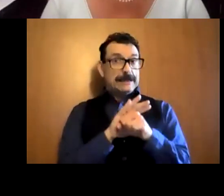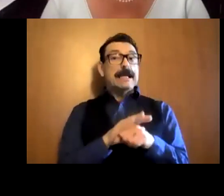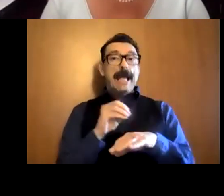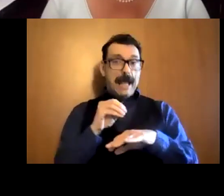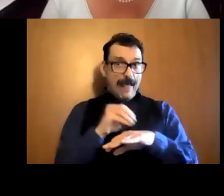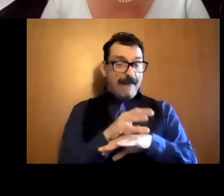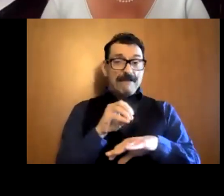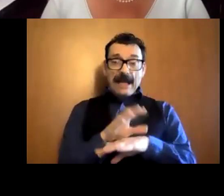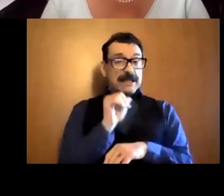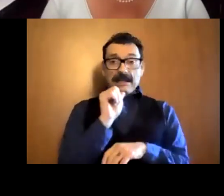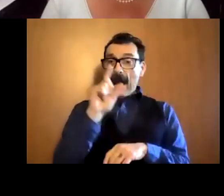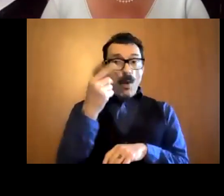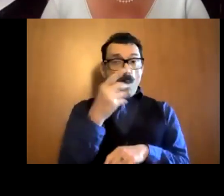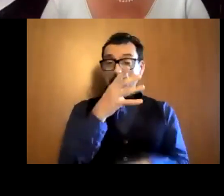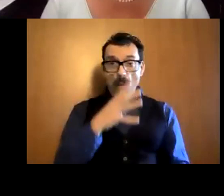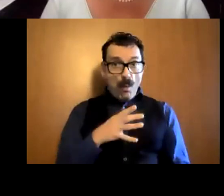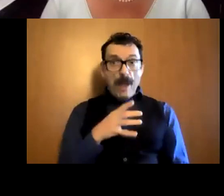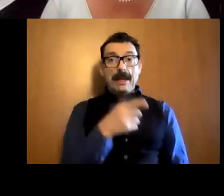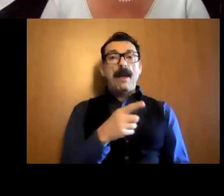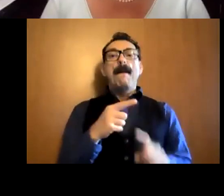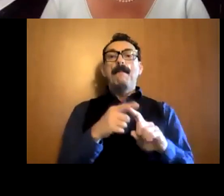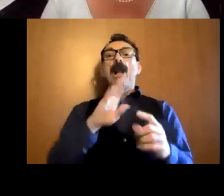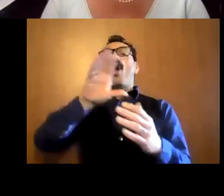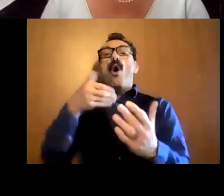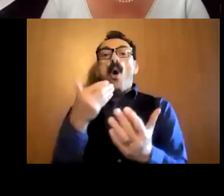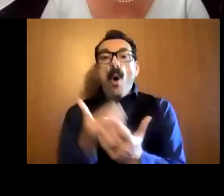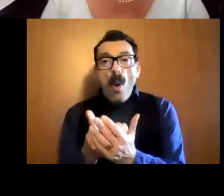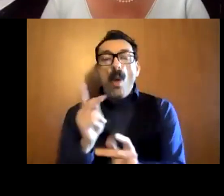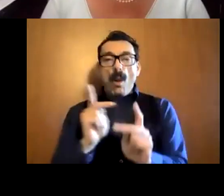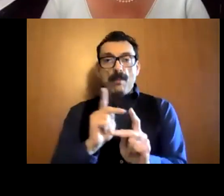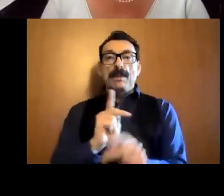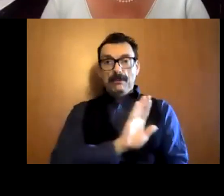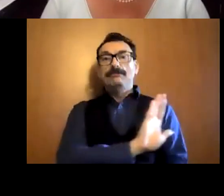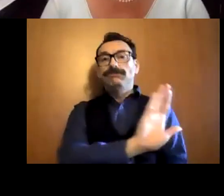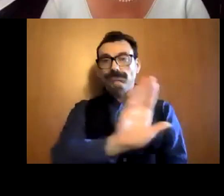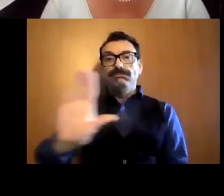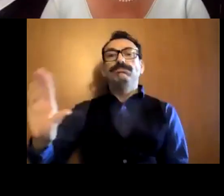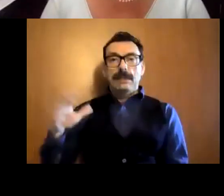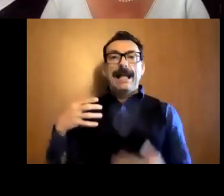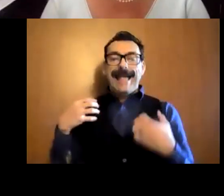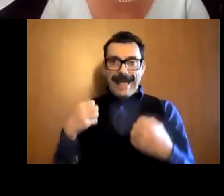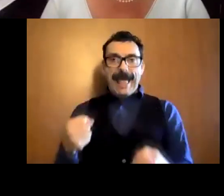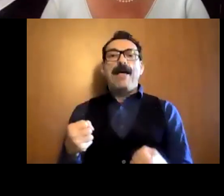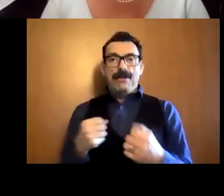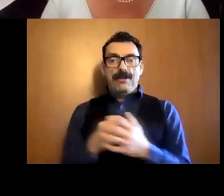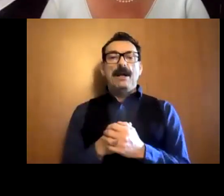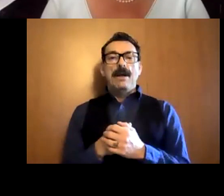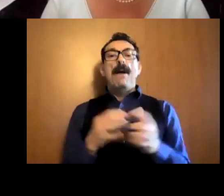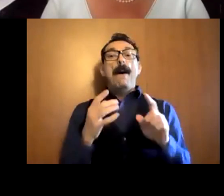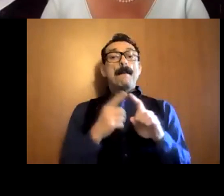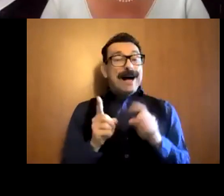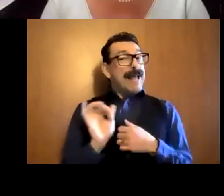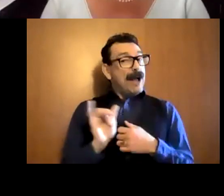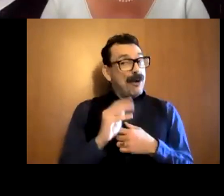only women's health, but all of our health. You know, there's sort of longstanding systemic health and social inequities